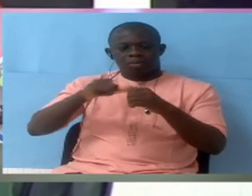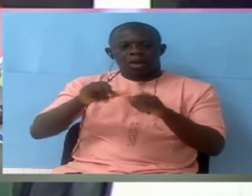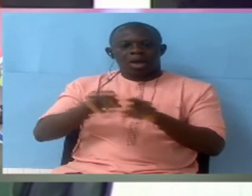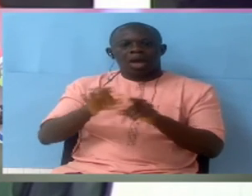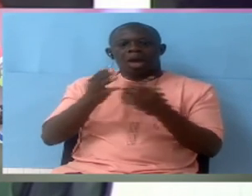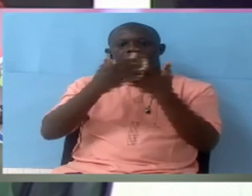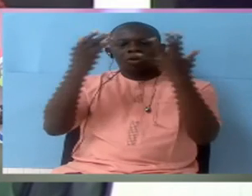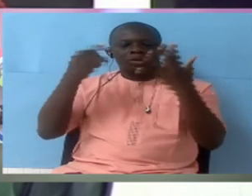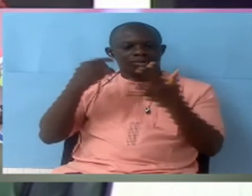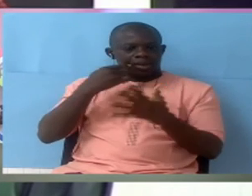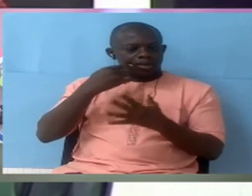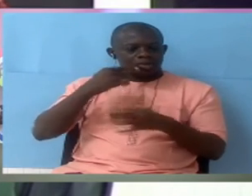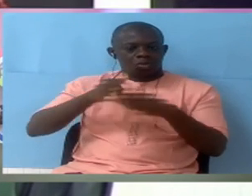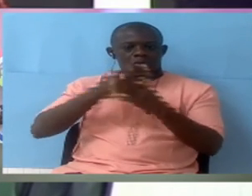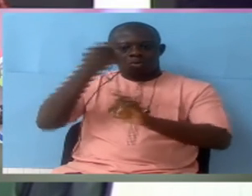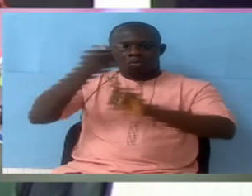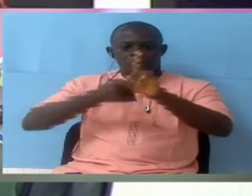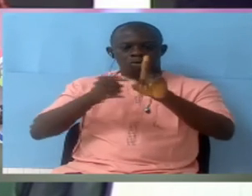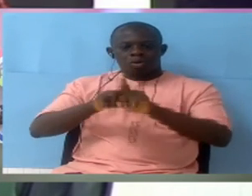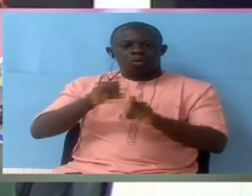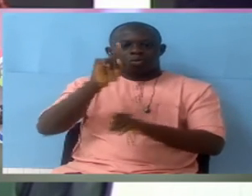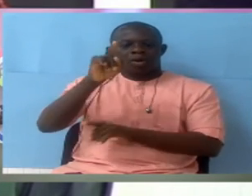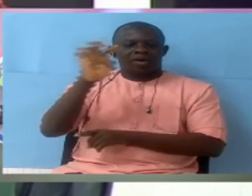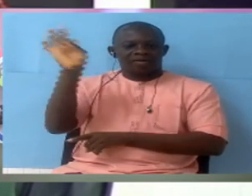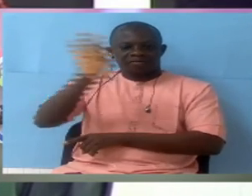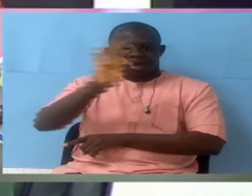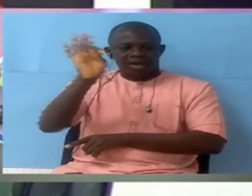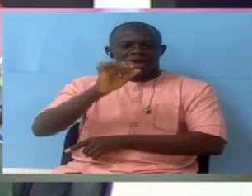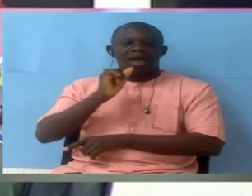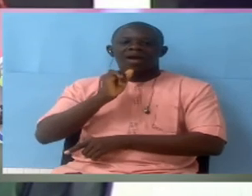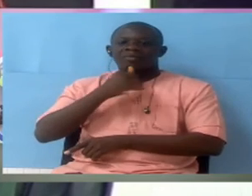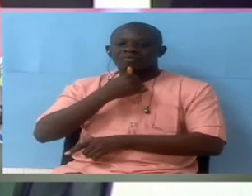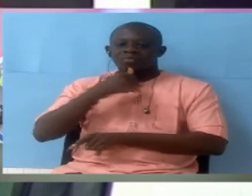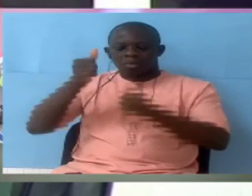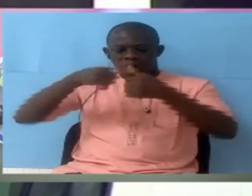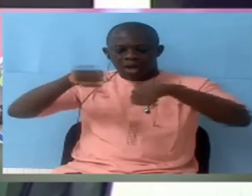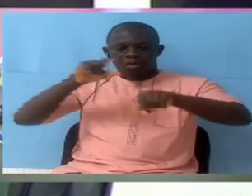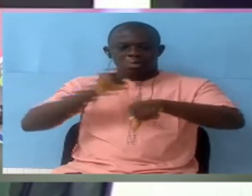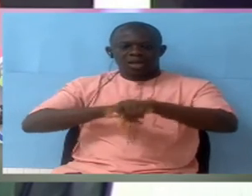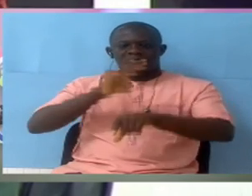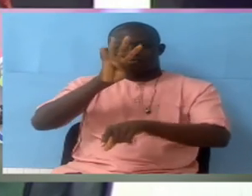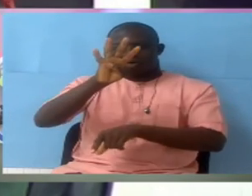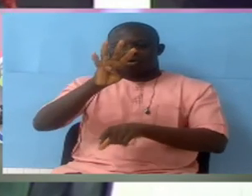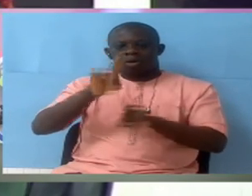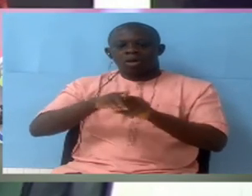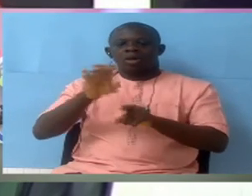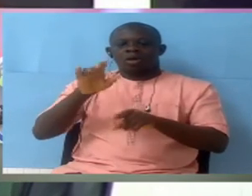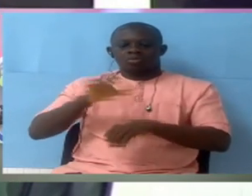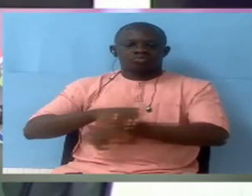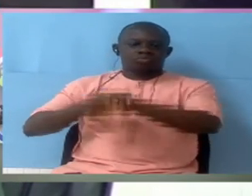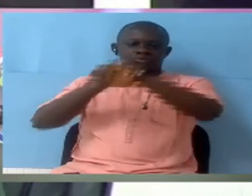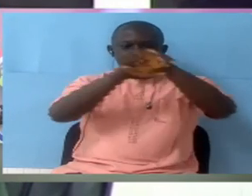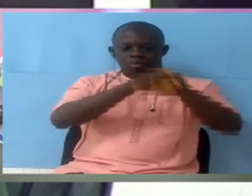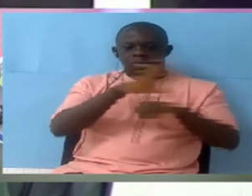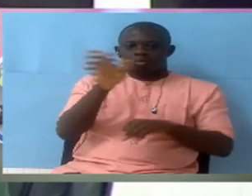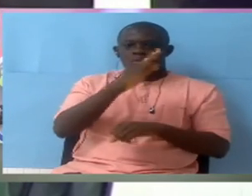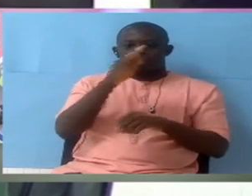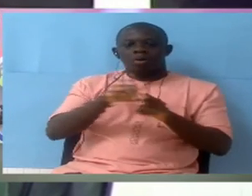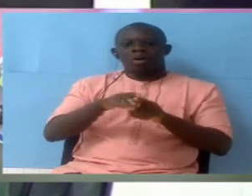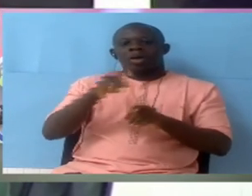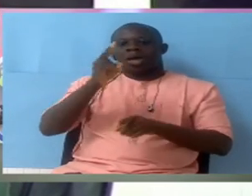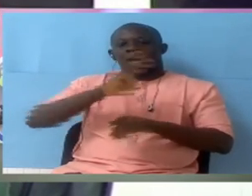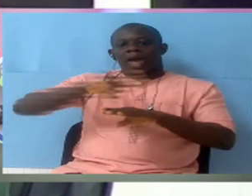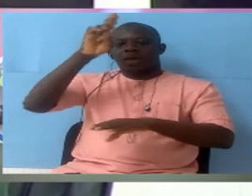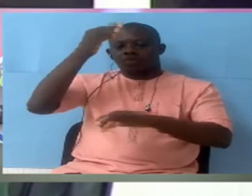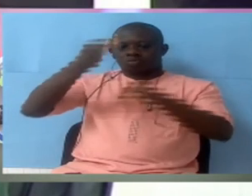or months. One Friday afternoon around 4, we were arraigned at the High Court in Banjul. Munuma fatale ko nak nyata